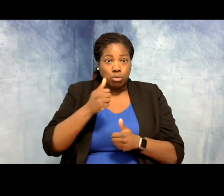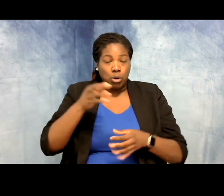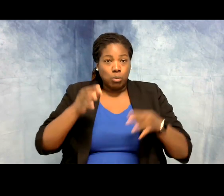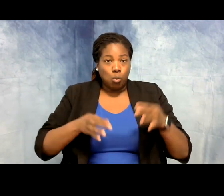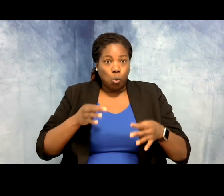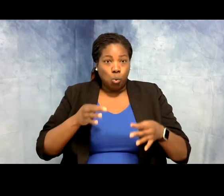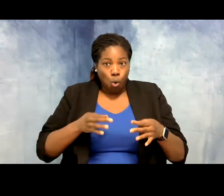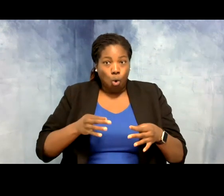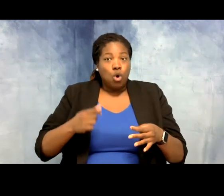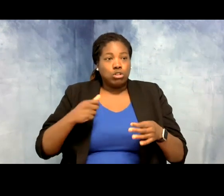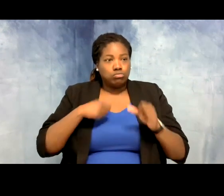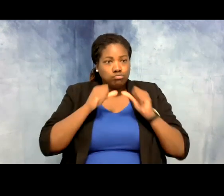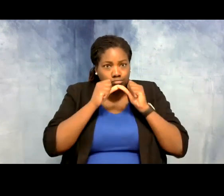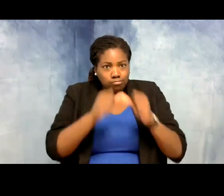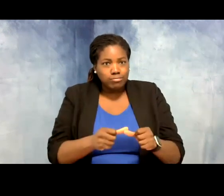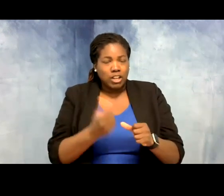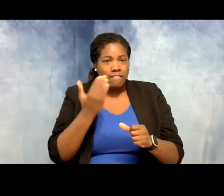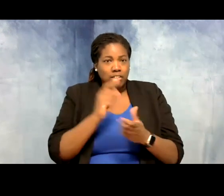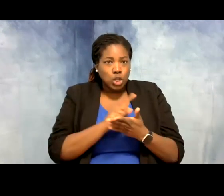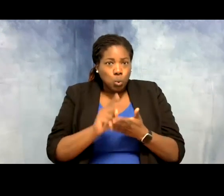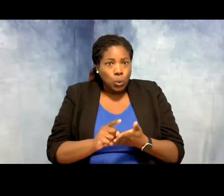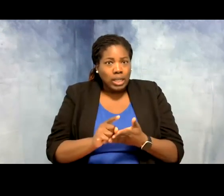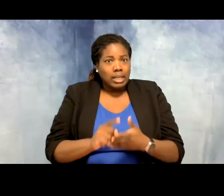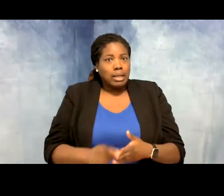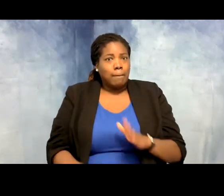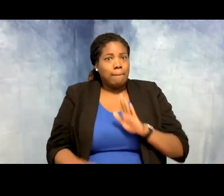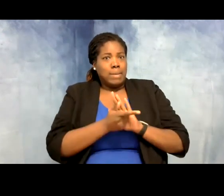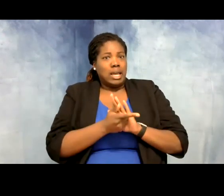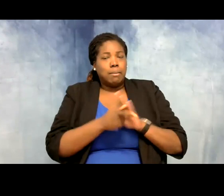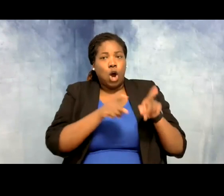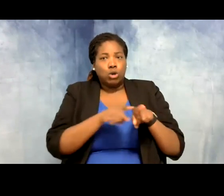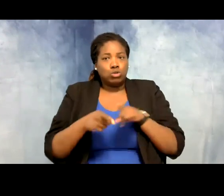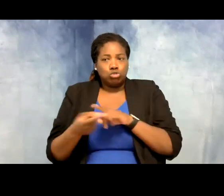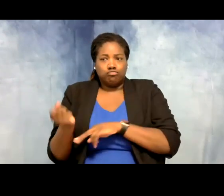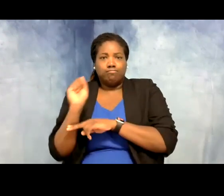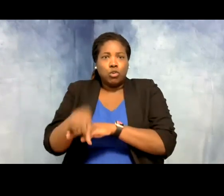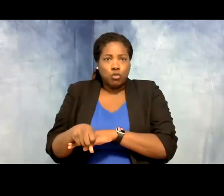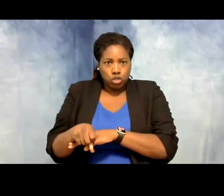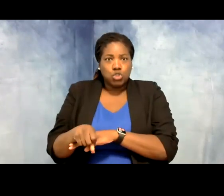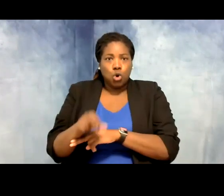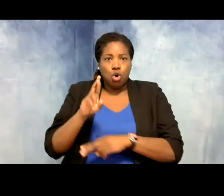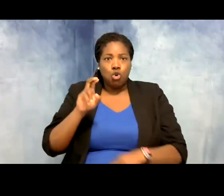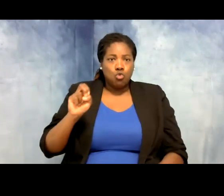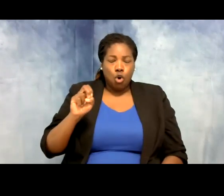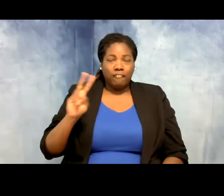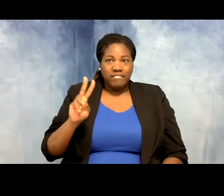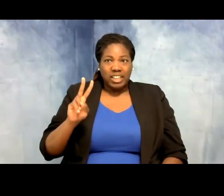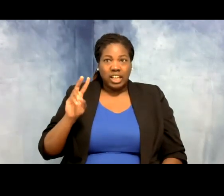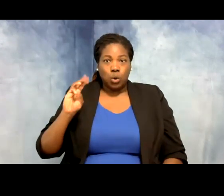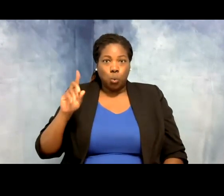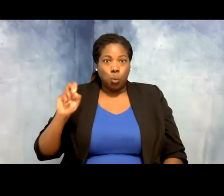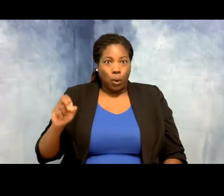their 15-week abortion ban, but also to overturn Roe v. Wade entirely.